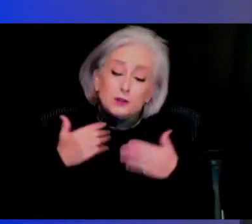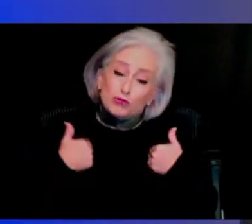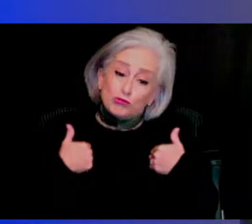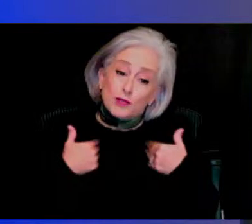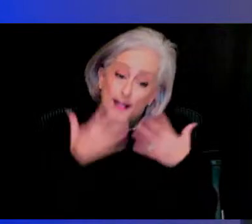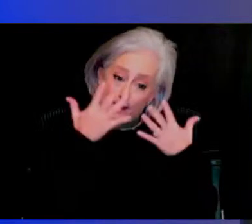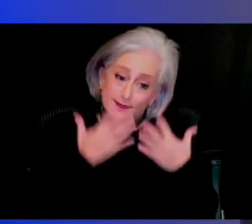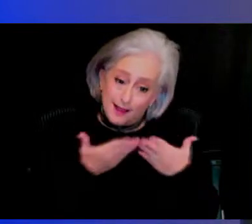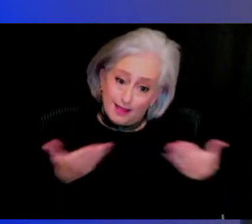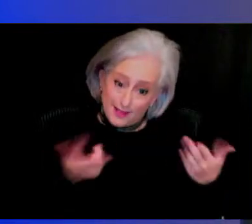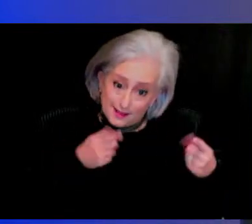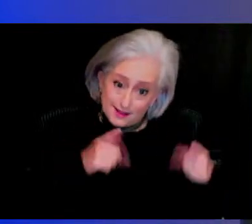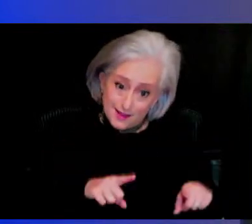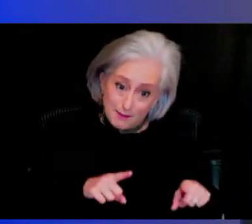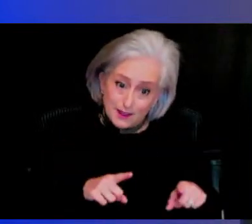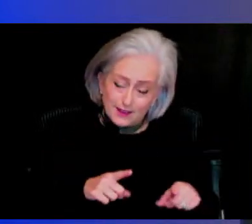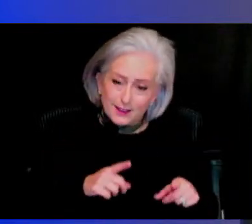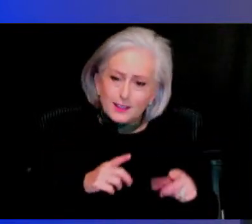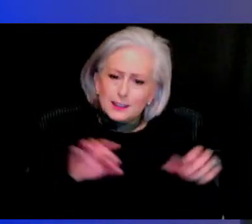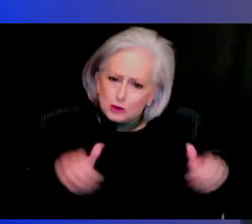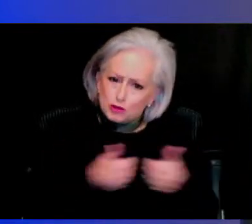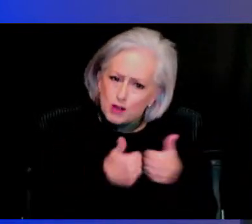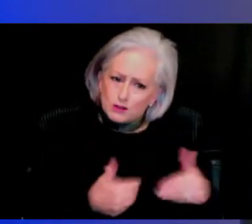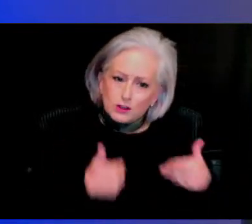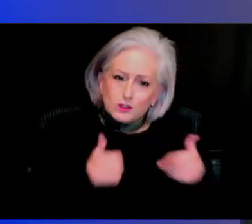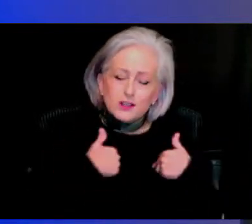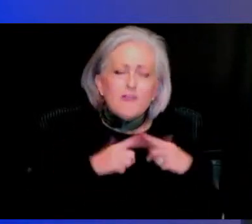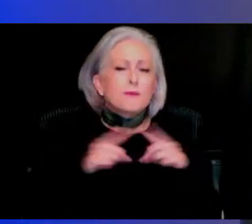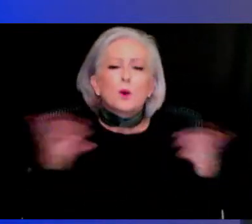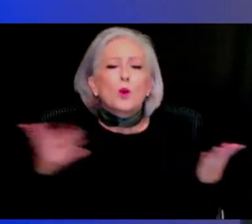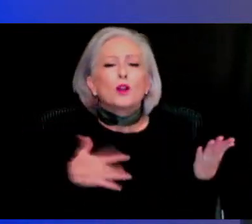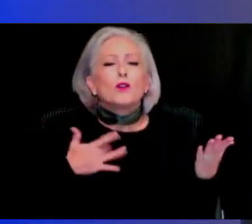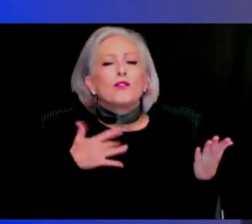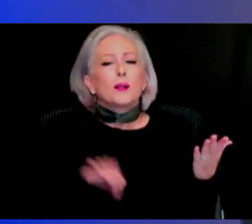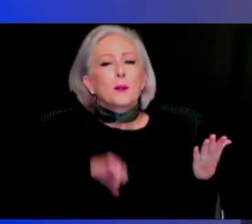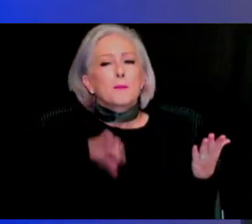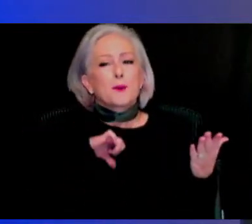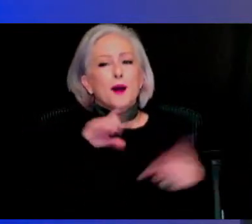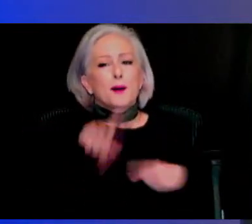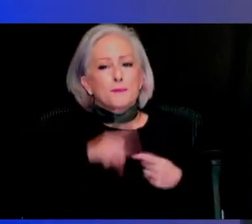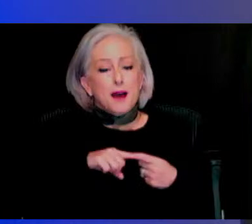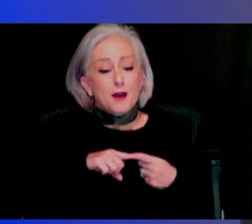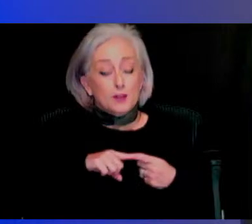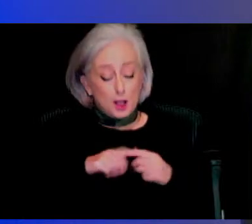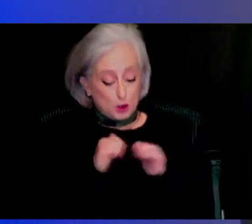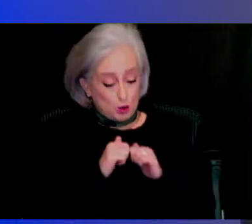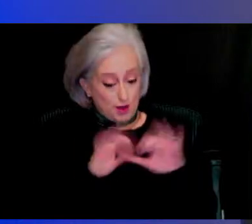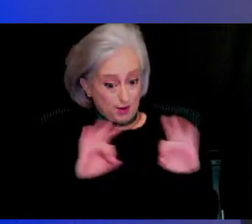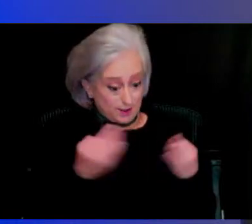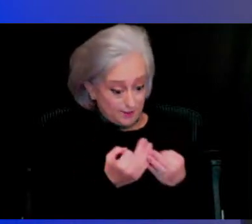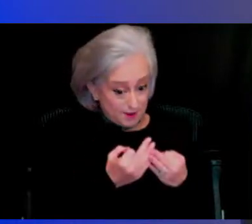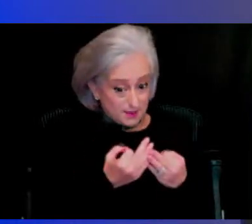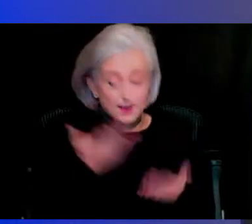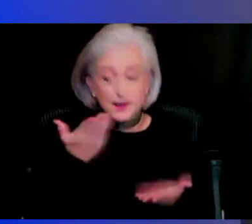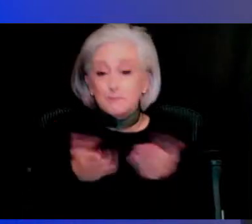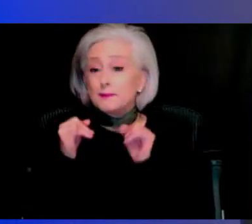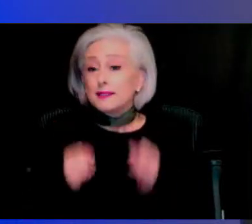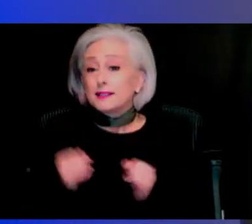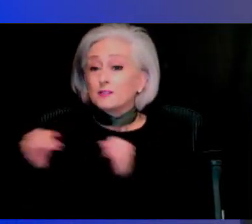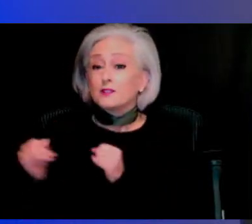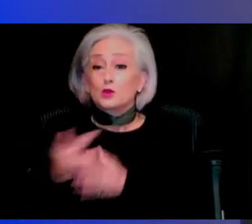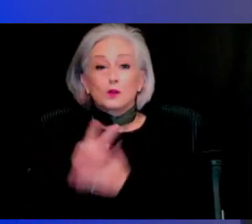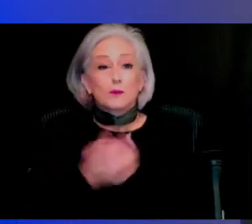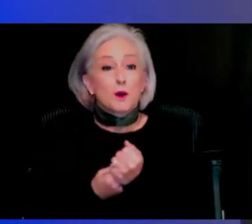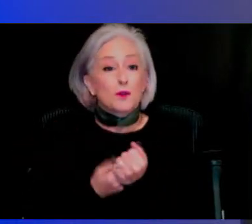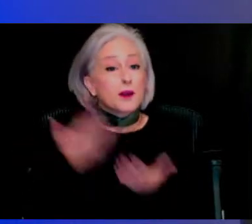the good things that we are proud of as a family, as a unit, and then individually? And maybe for your kiddos, it's they got an A